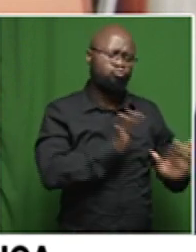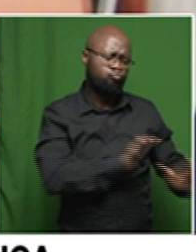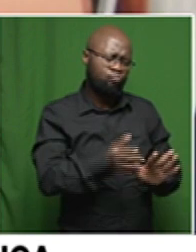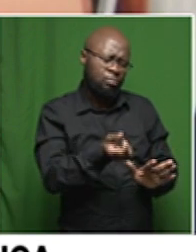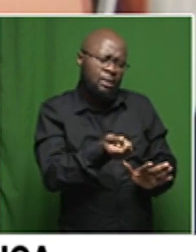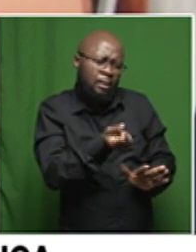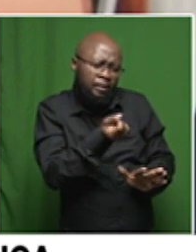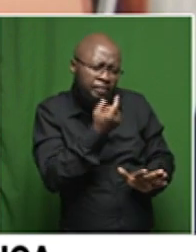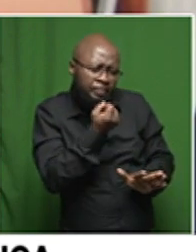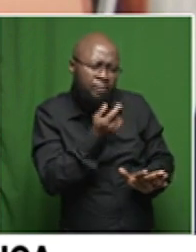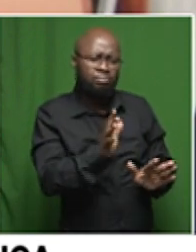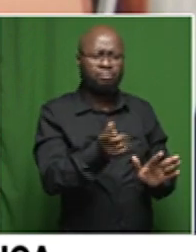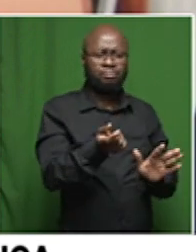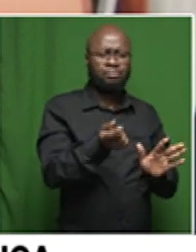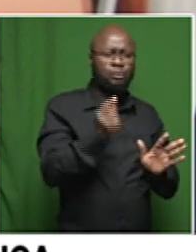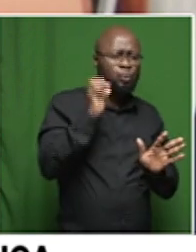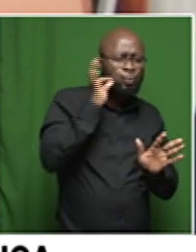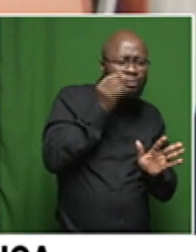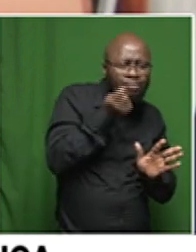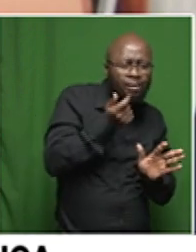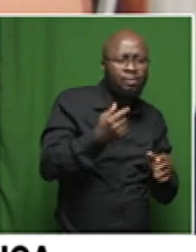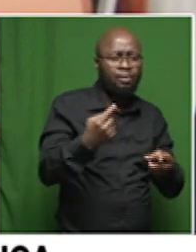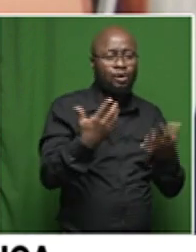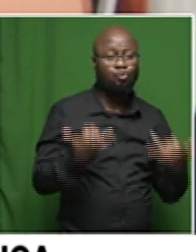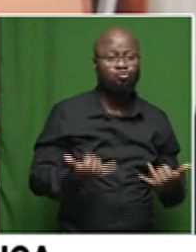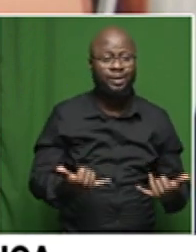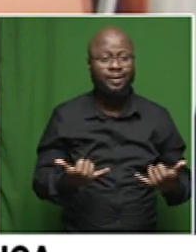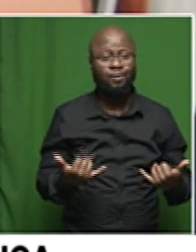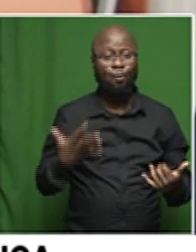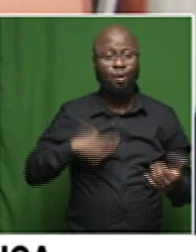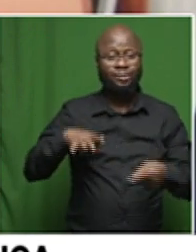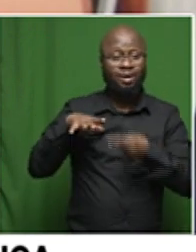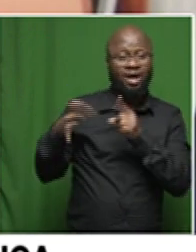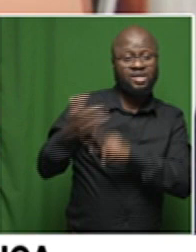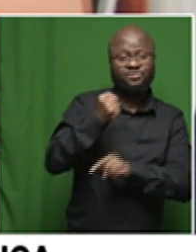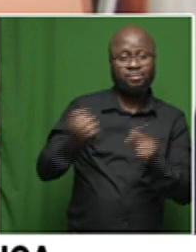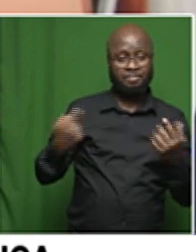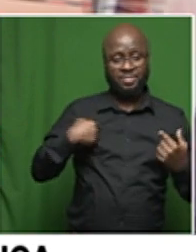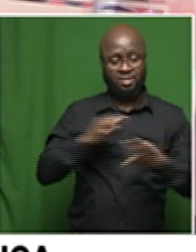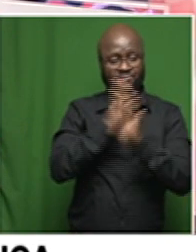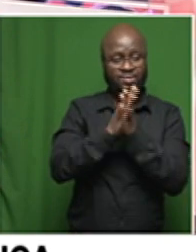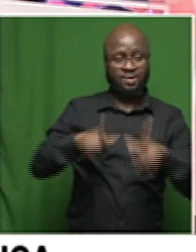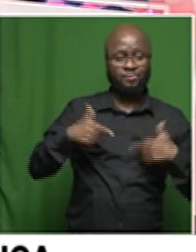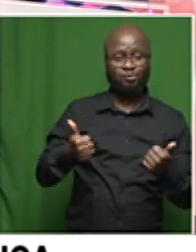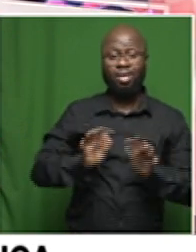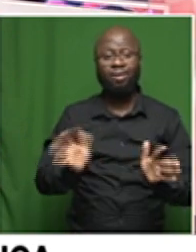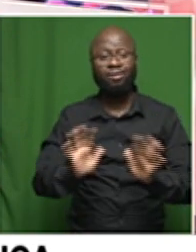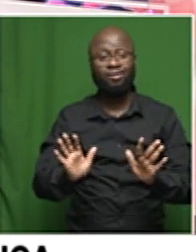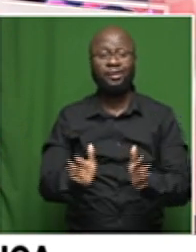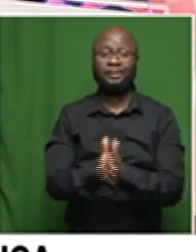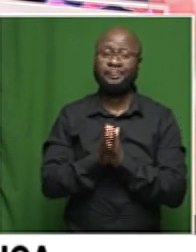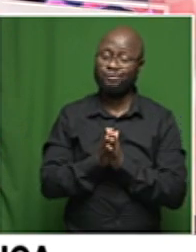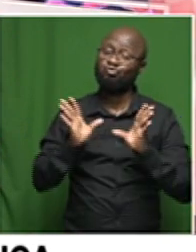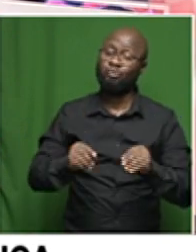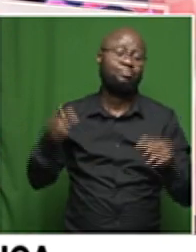don't wait for 20 days and then you say, today I'm catching up. There's no catch up. It's 1 unit per day. Thank you very much. Thank you very much, Doc. There